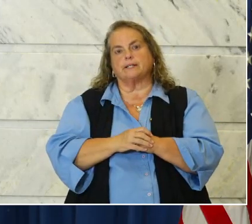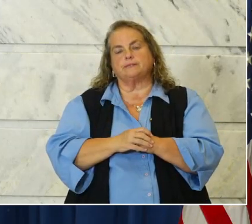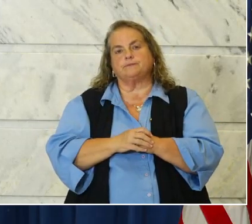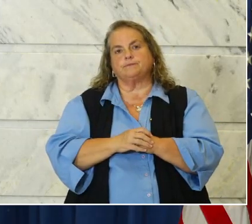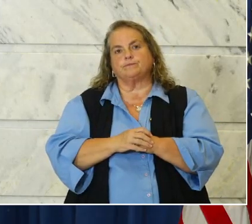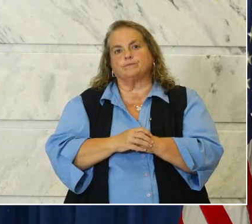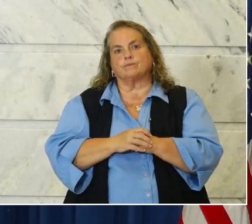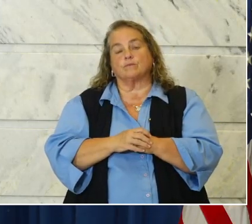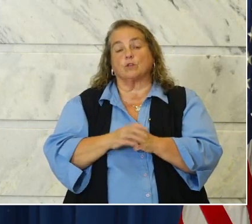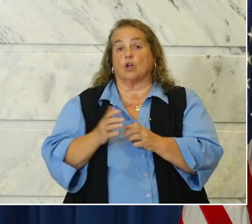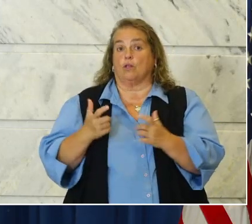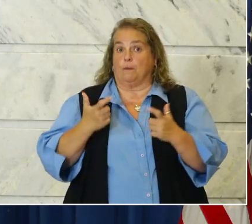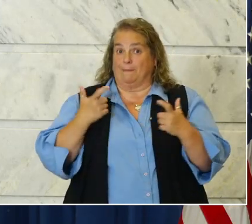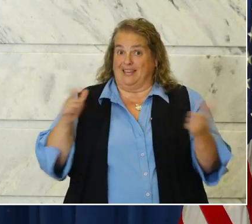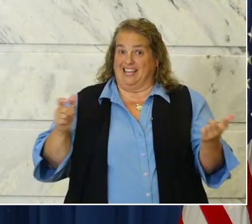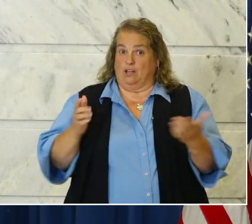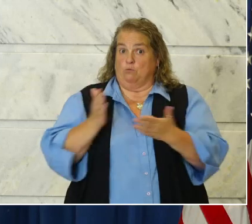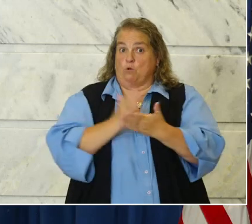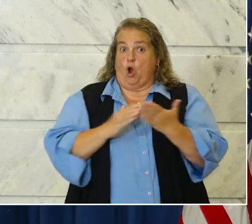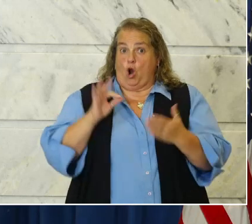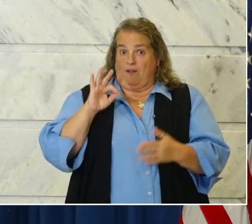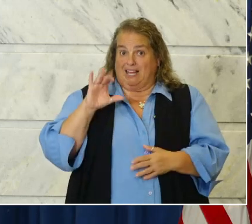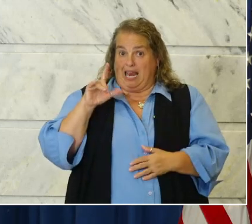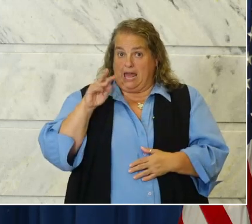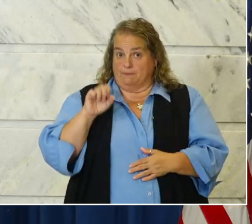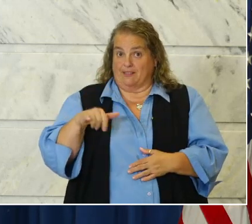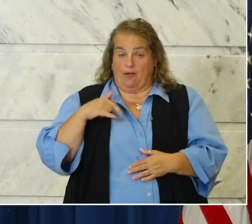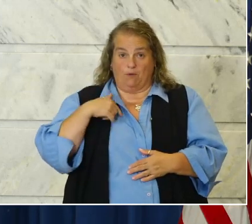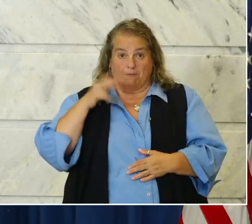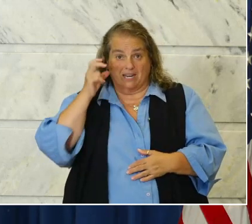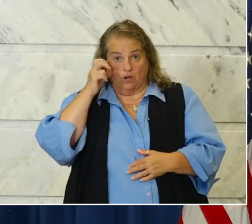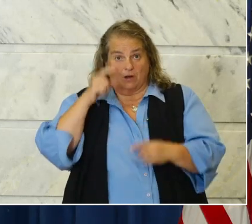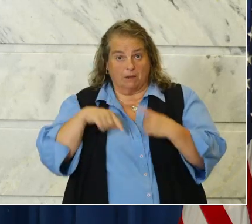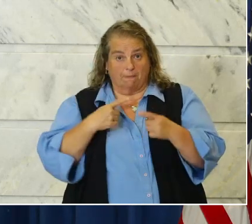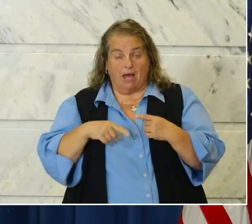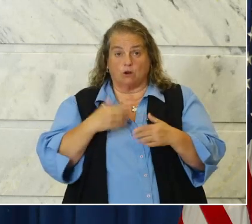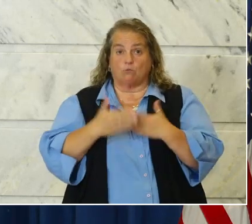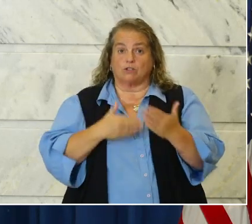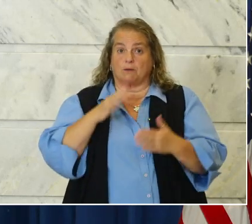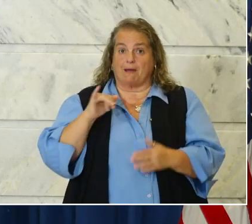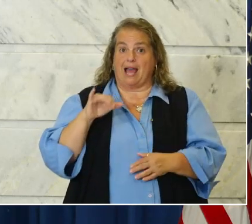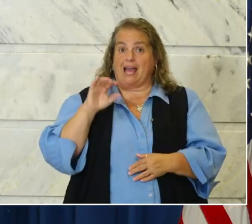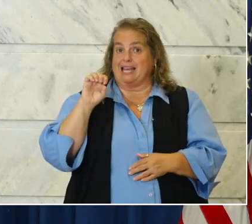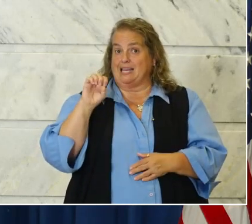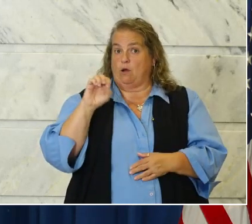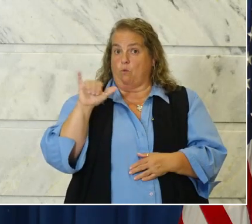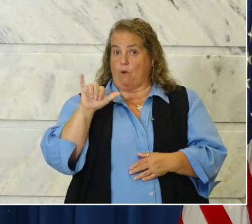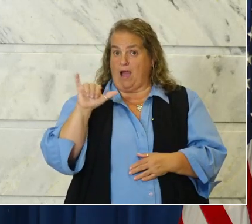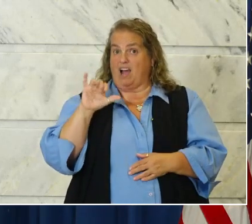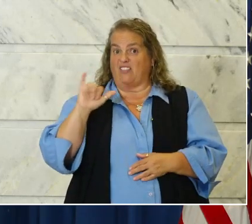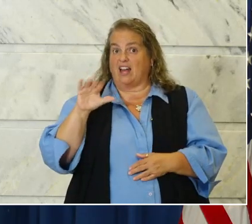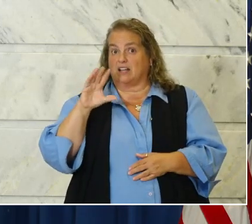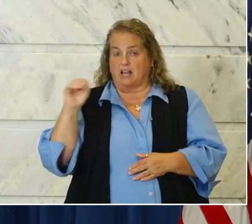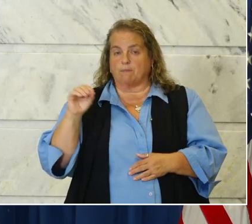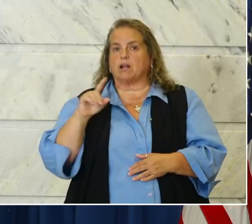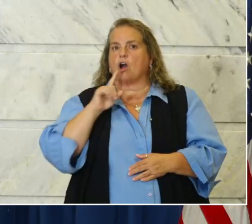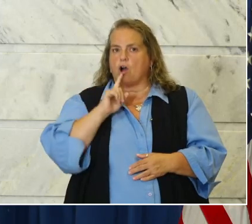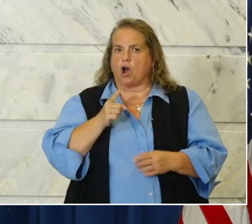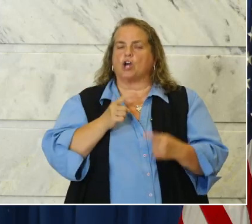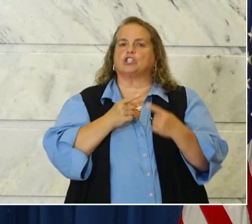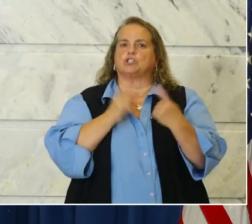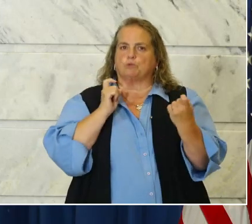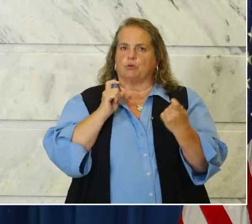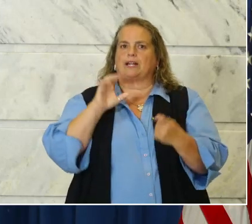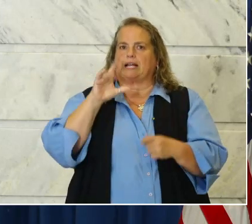The vast majority of the claims we've been hearing about that were processed by EY were disputed claims, so now those require